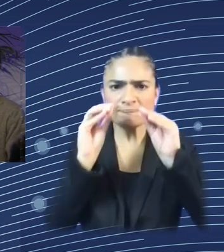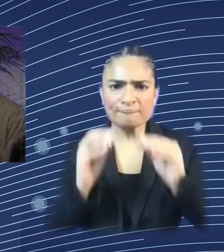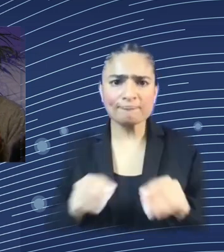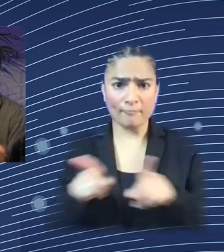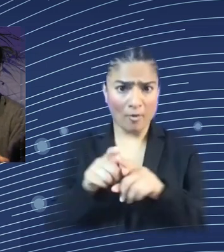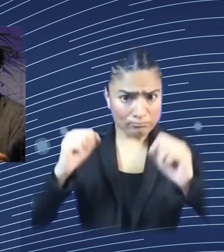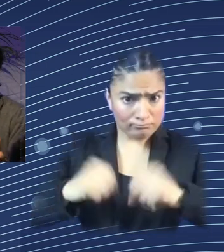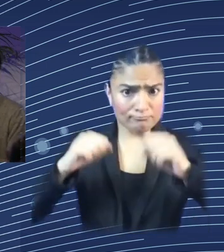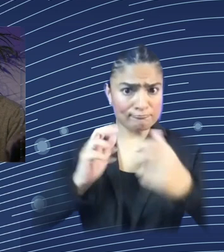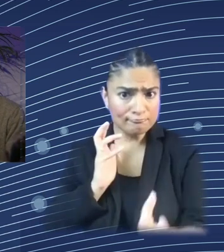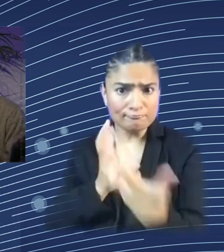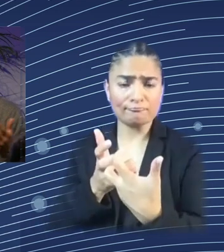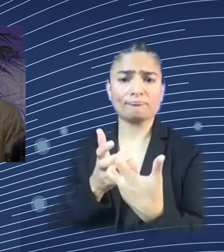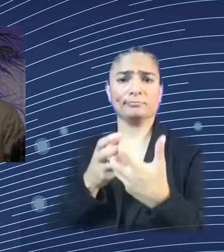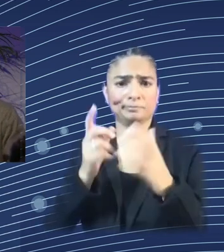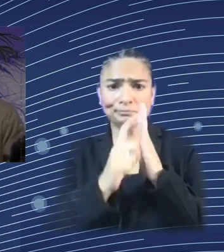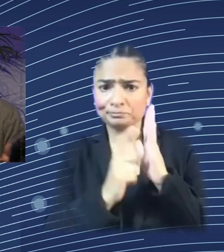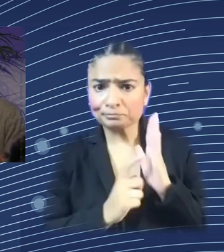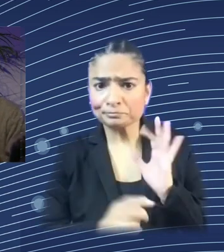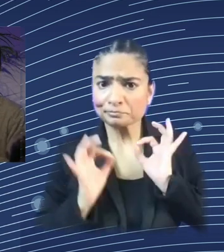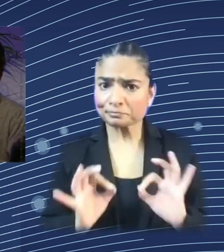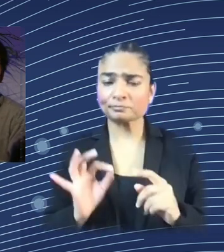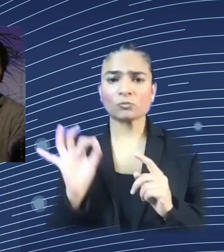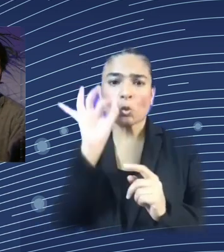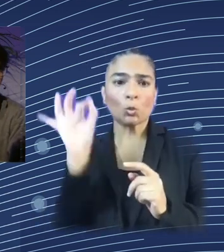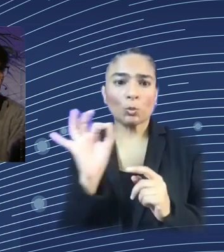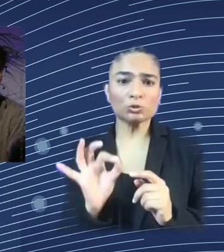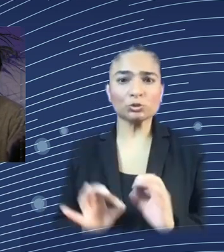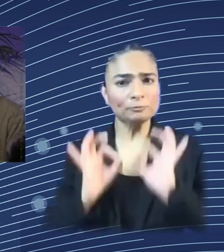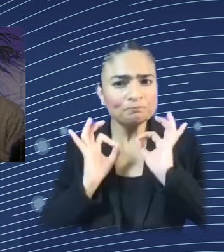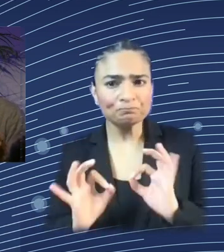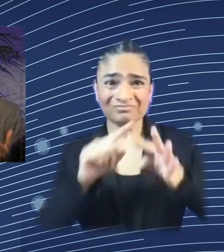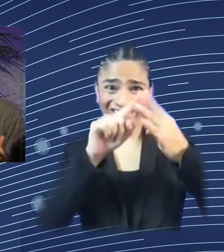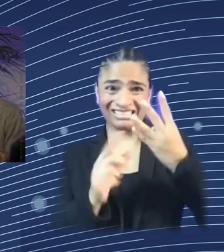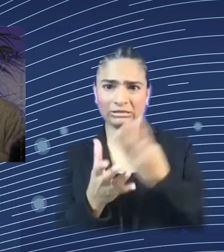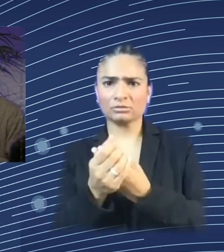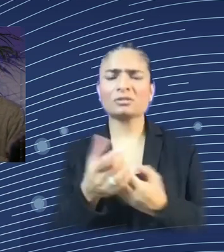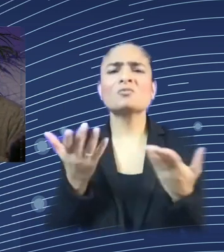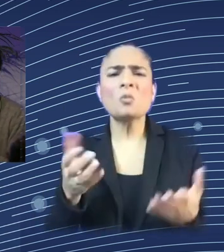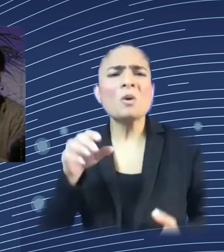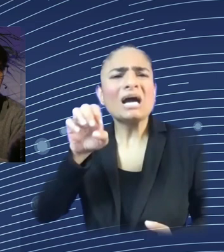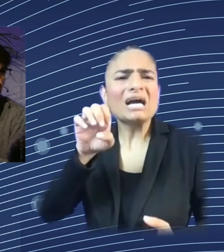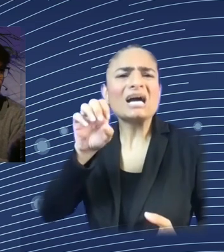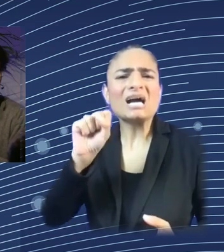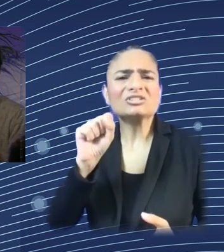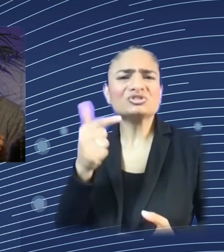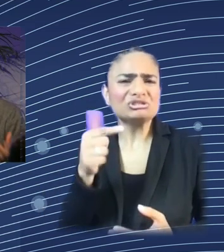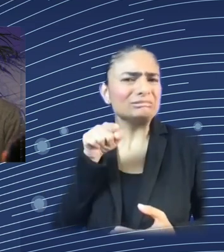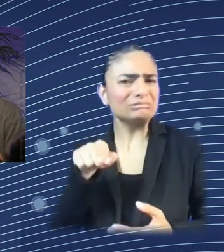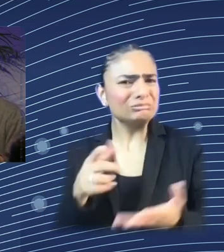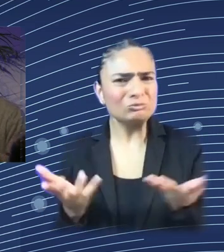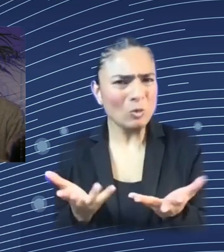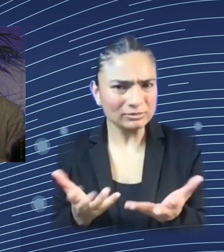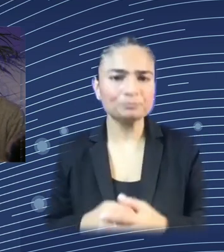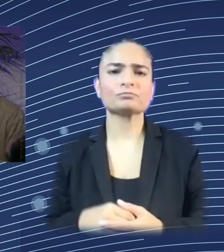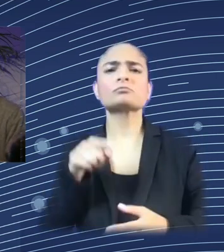governance. Environmental data is, for example, GHG emissions data. Social data is more relating to health in the workplace, the number of